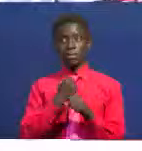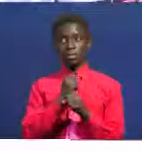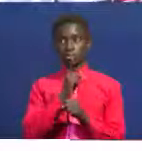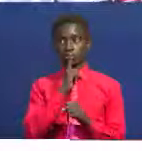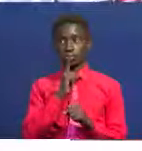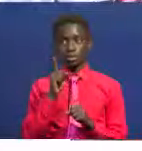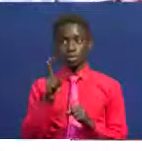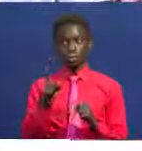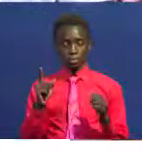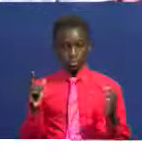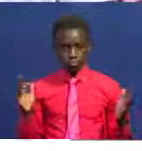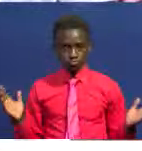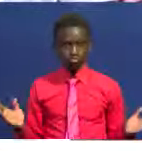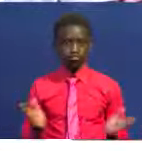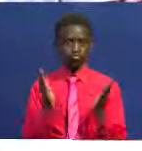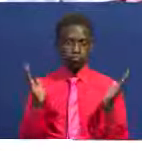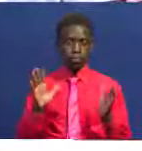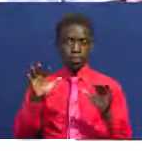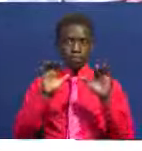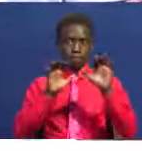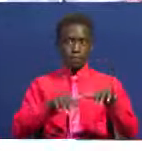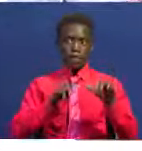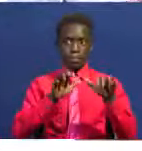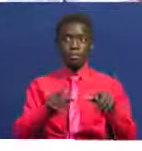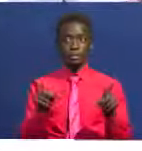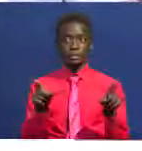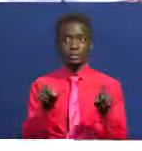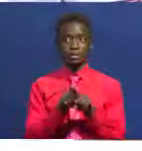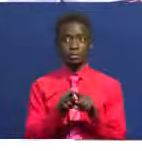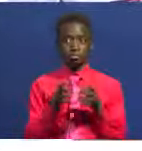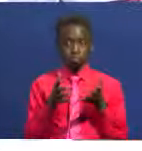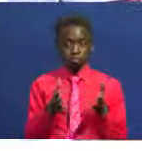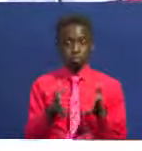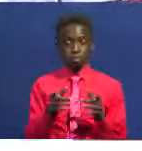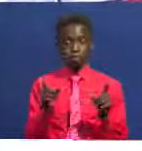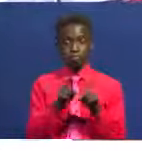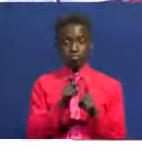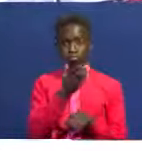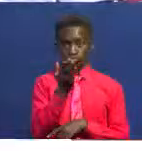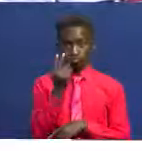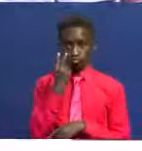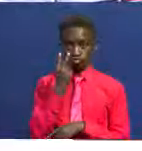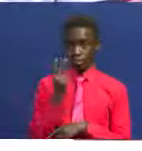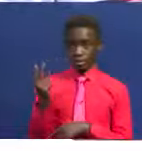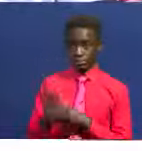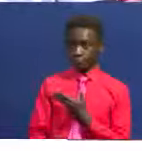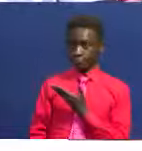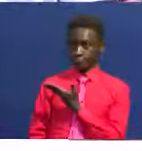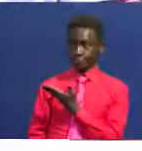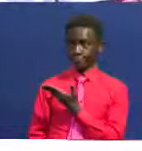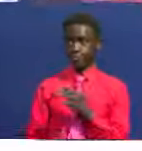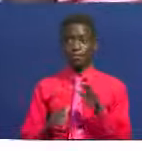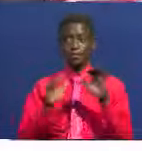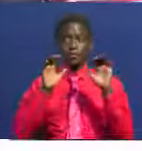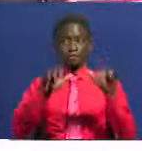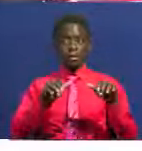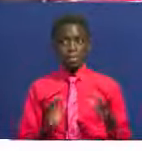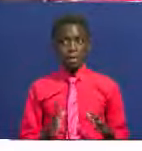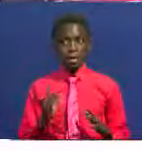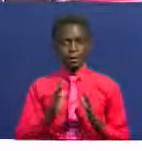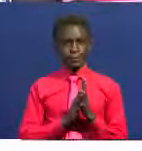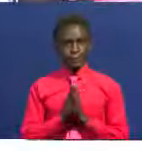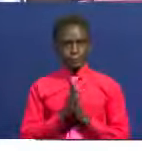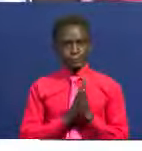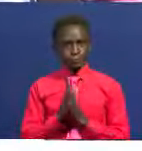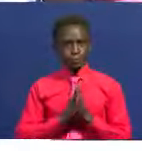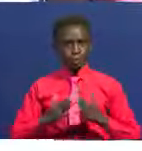also access to markets. And today we've been able to, as you can see, meet so many farmers here who are so enthusiastic about what is